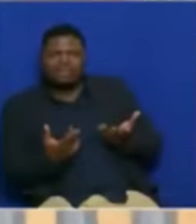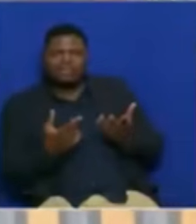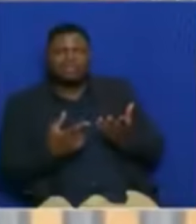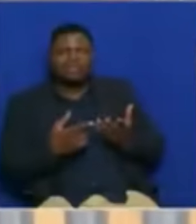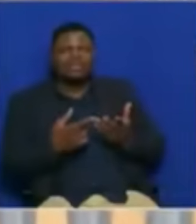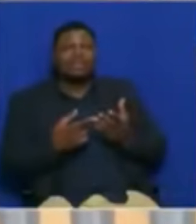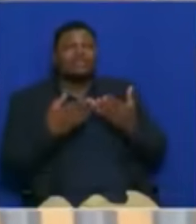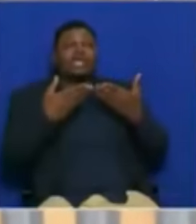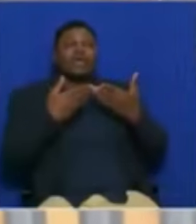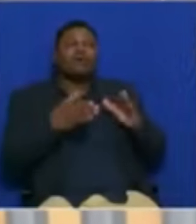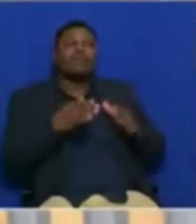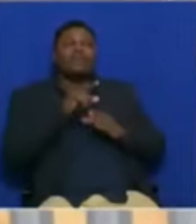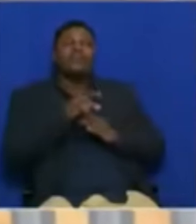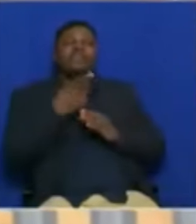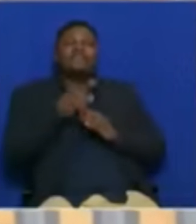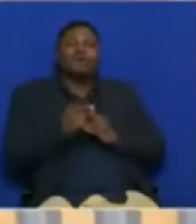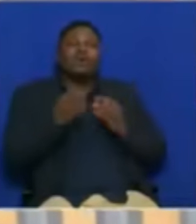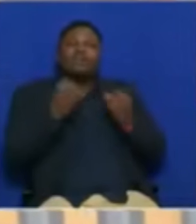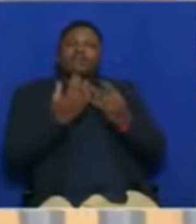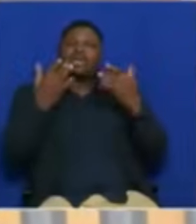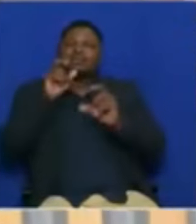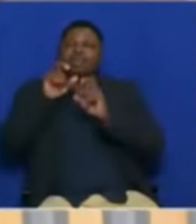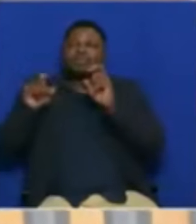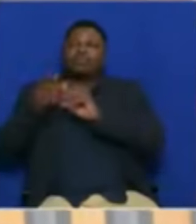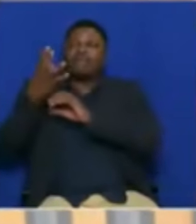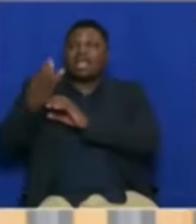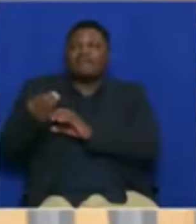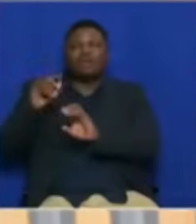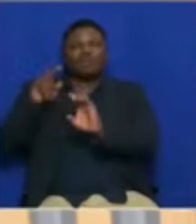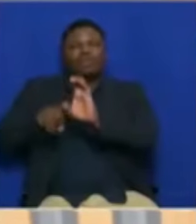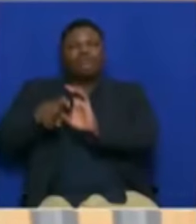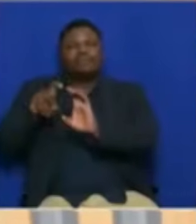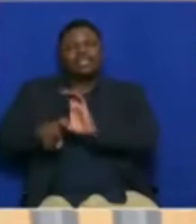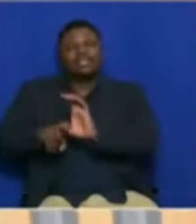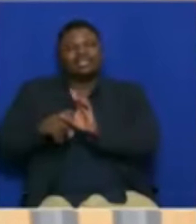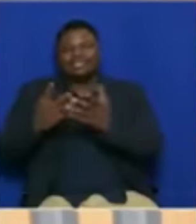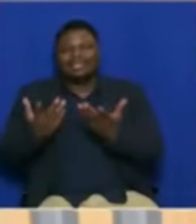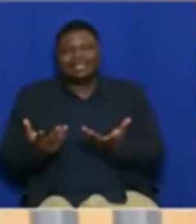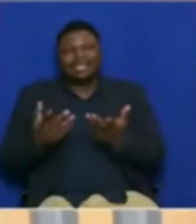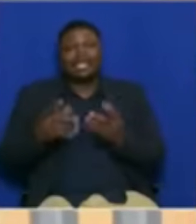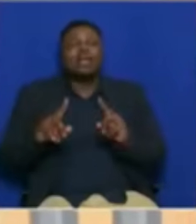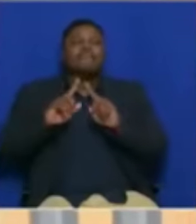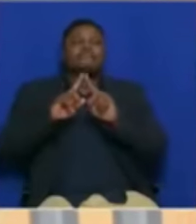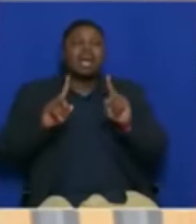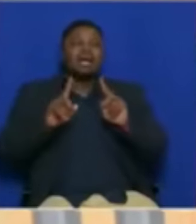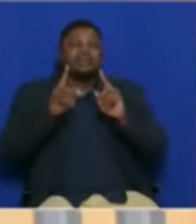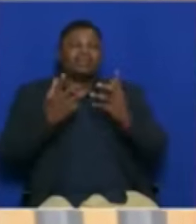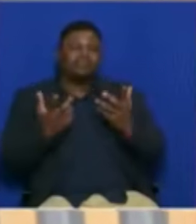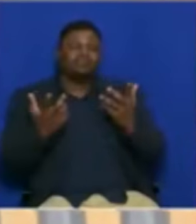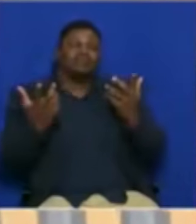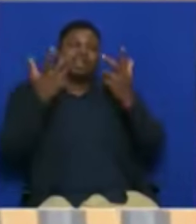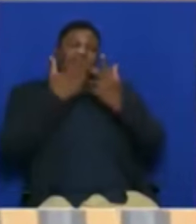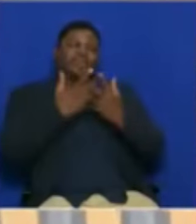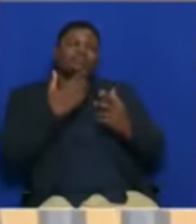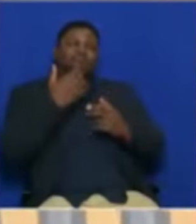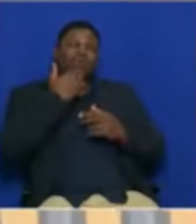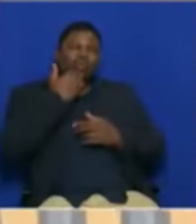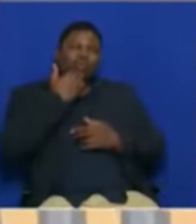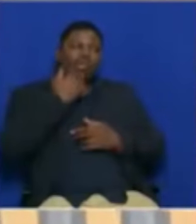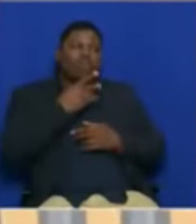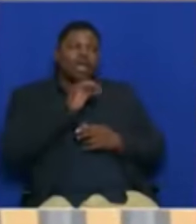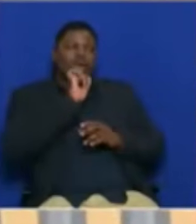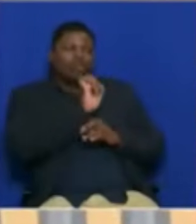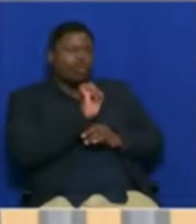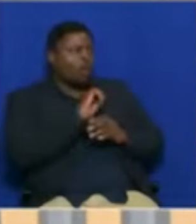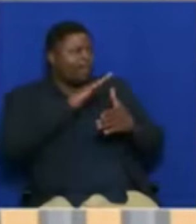with qualifications. It's irrelevant for your purposes that they have advertised externally.